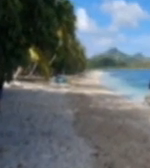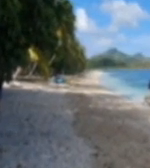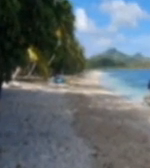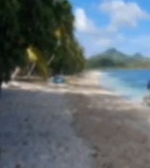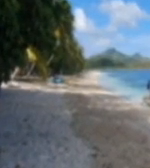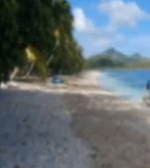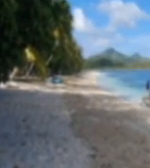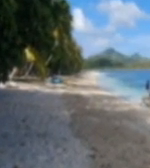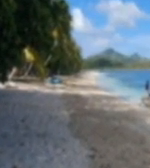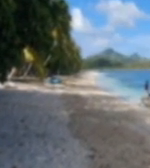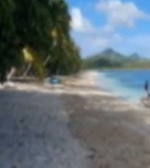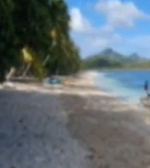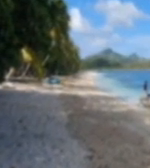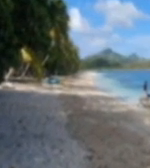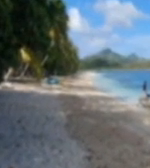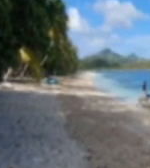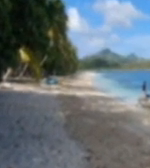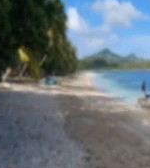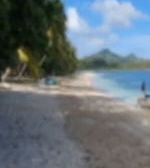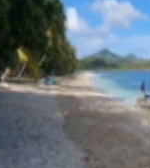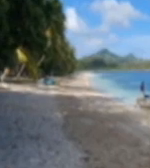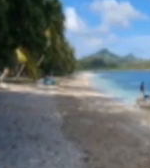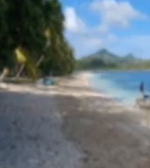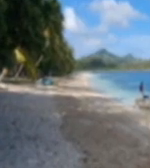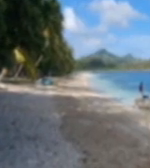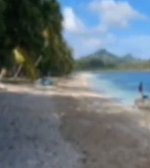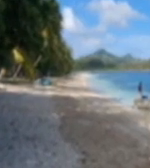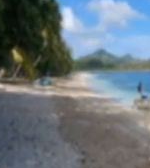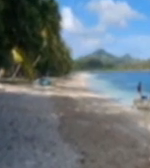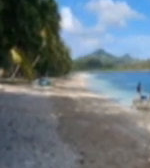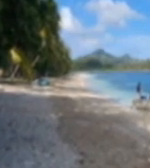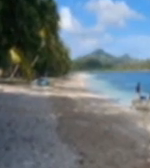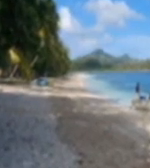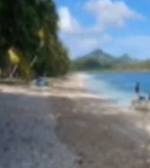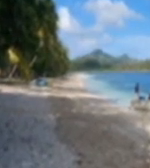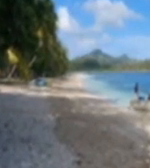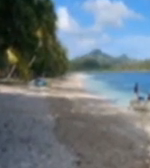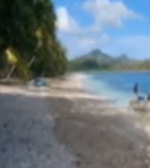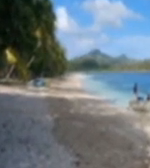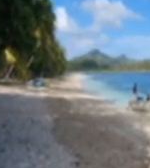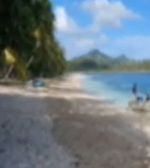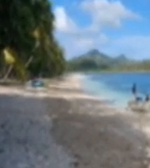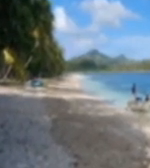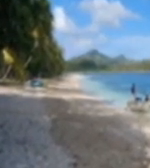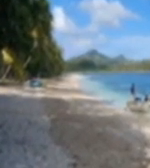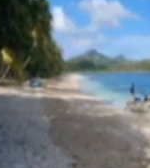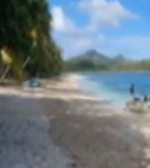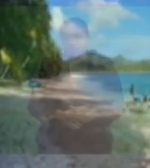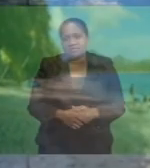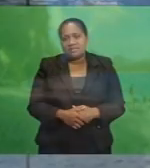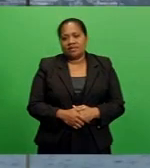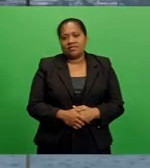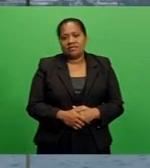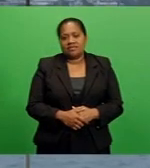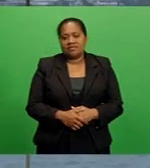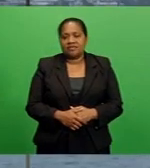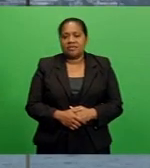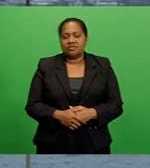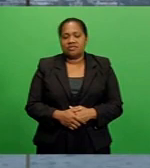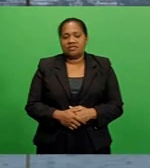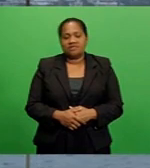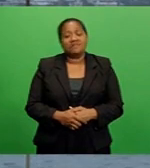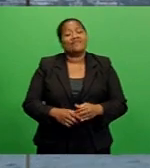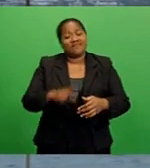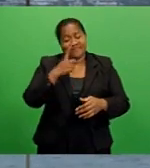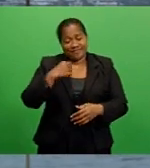And to our shot of the day, locals enjoying an island getaway at Nanuya in the Yasawas. You can send us newsworthy pictures and